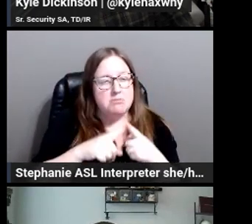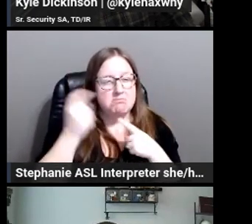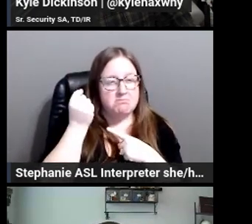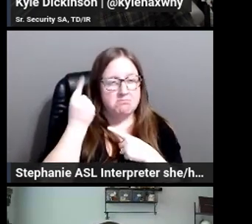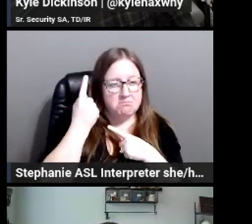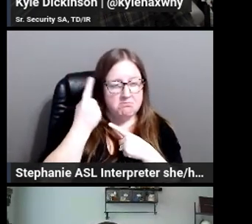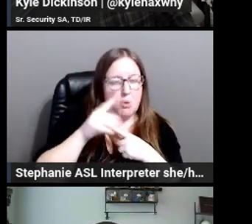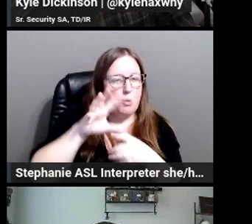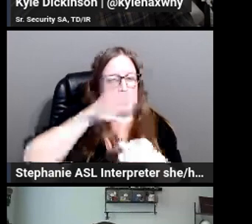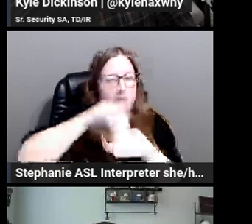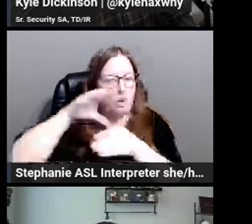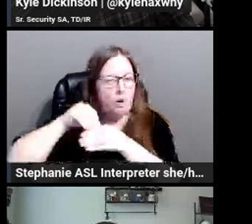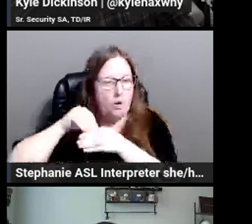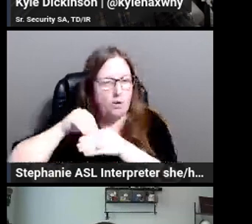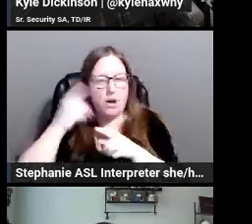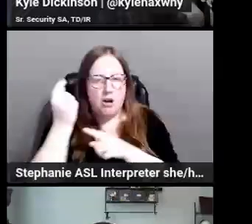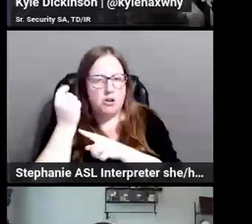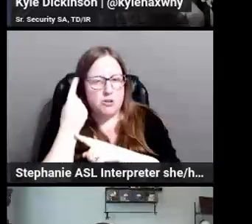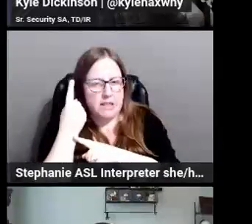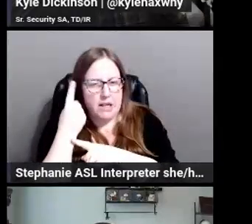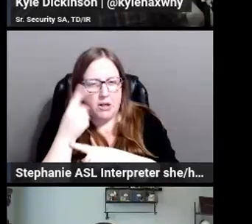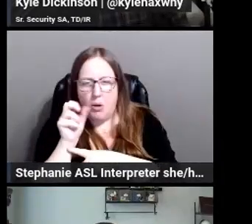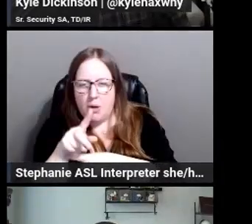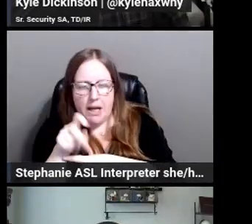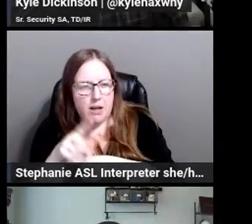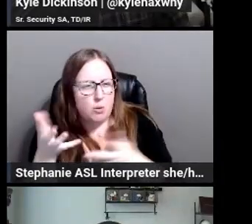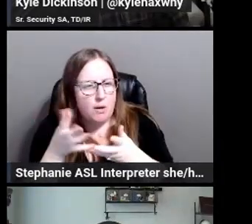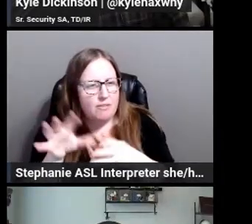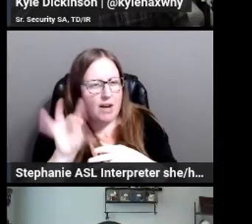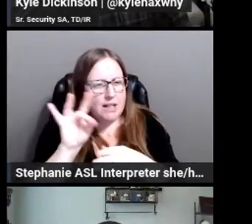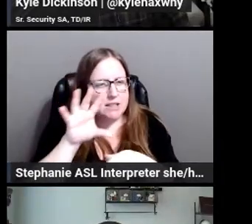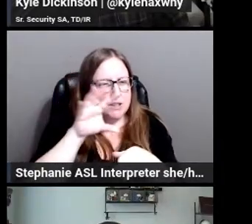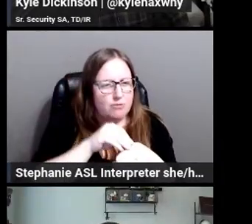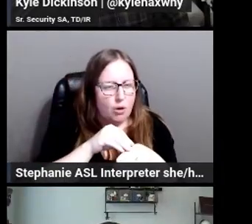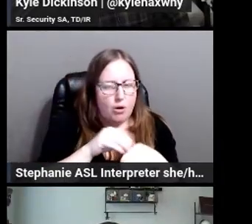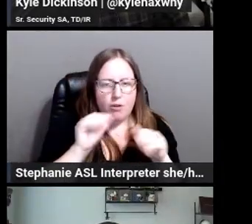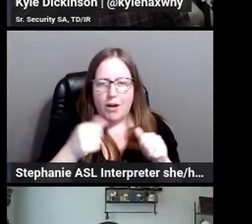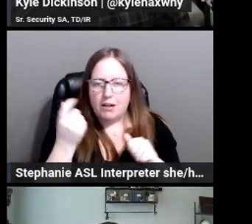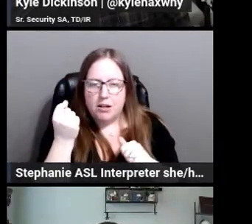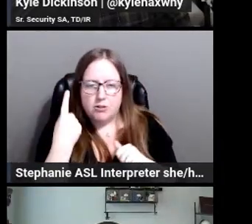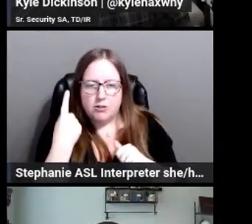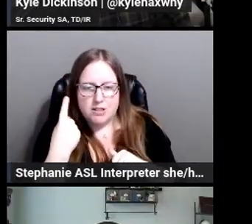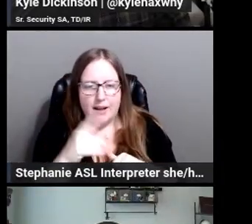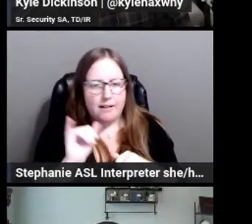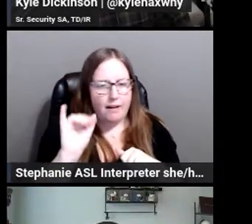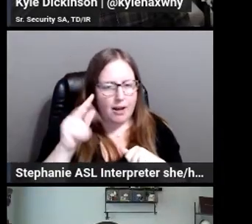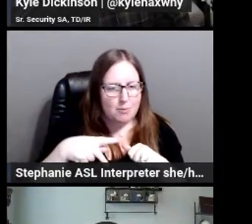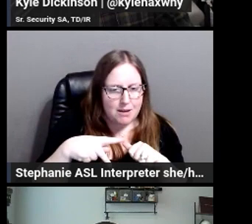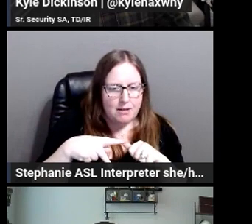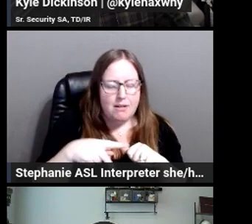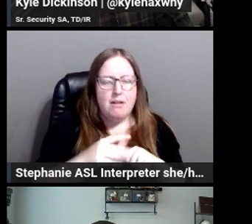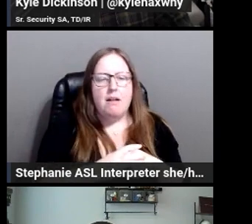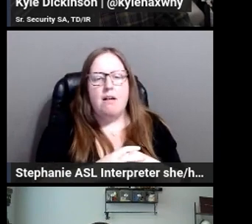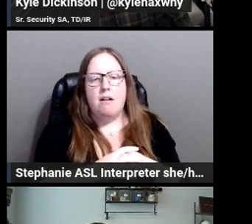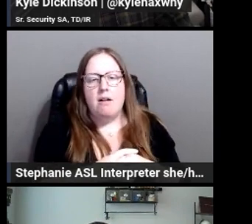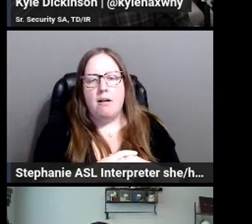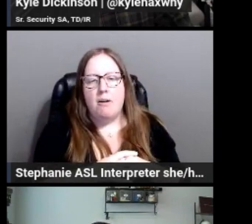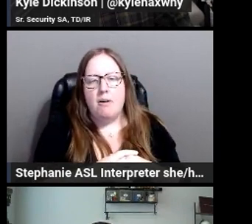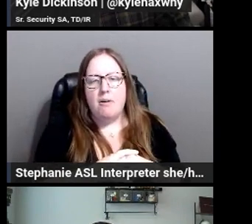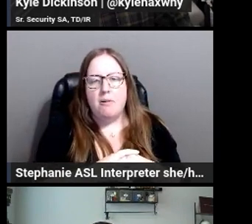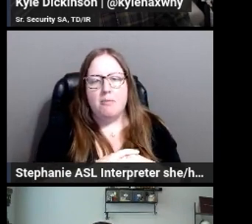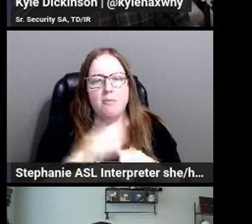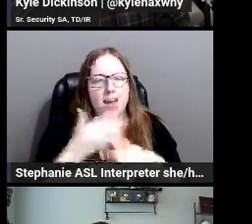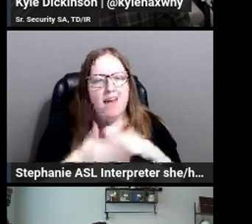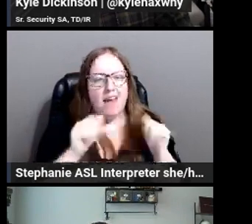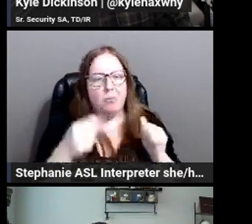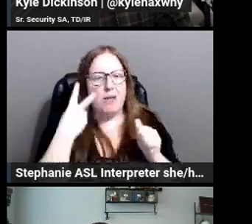all involved. I can understand what findings are involved. I can understand IPs and everything, and then pivot from